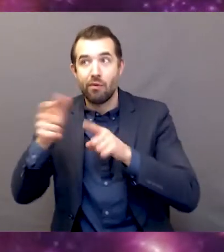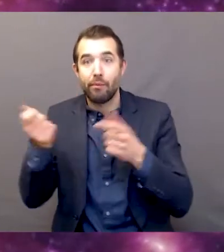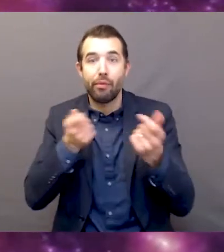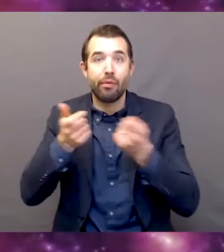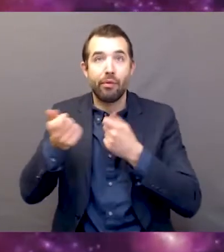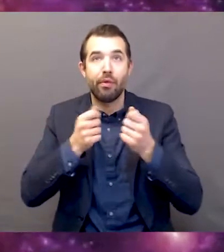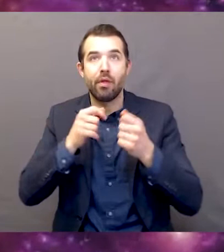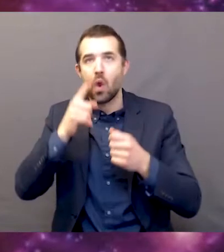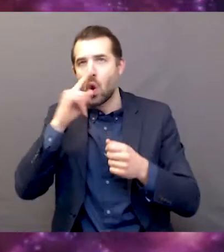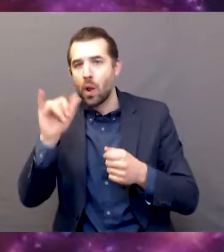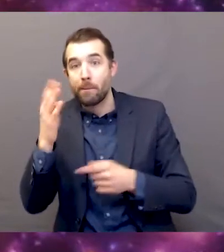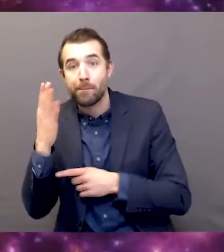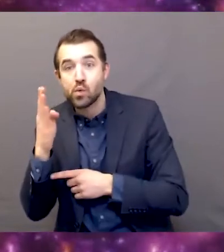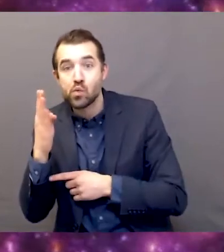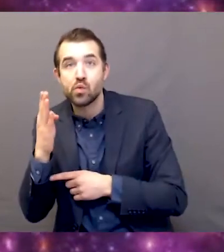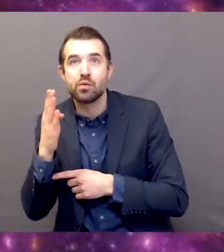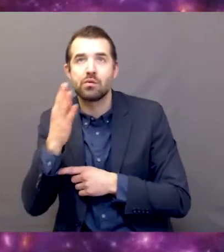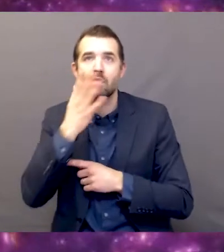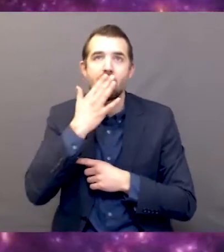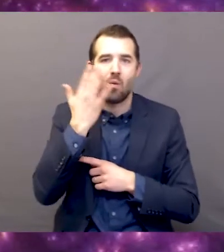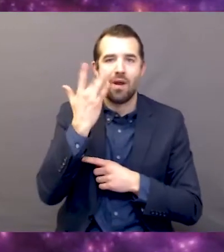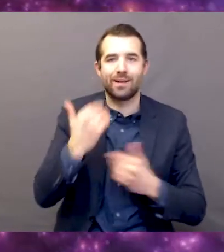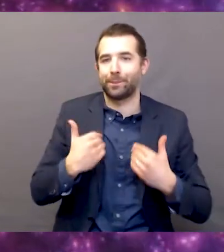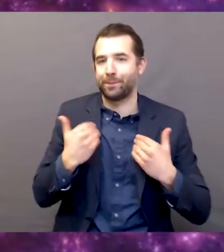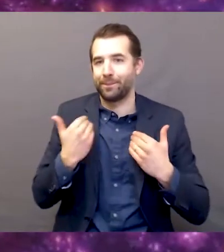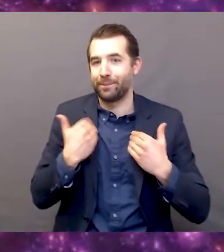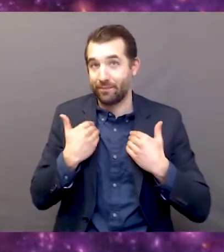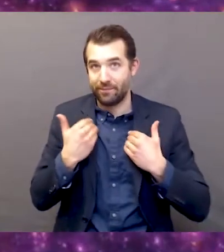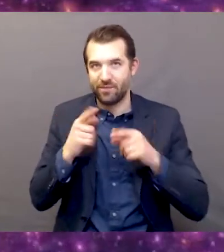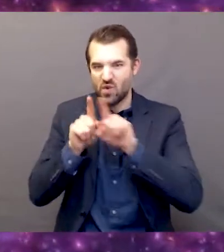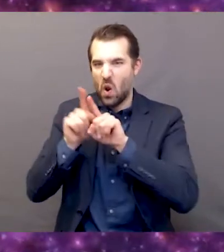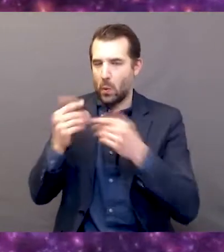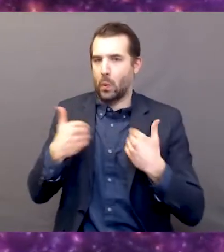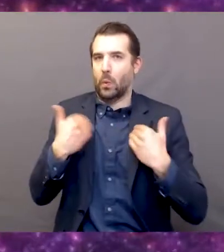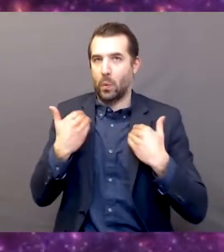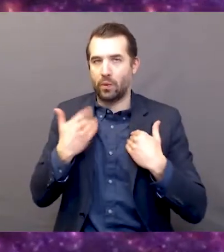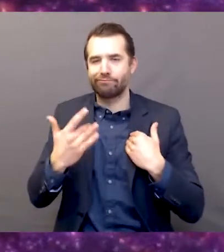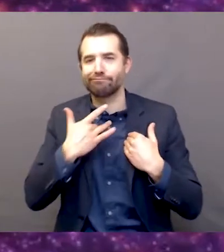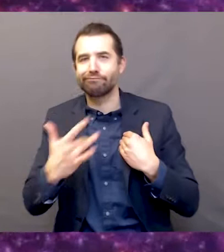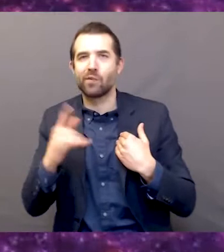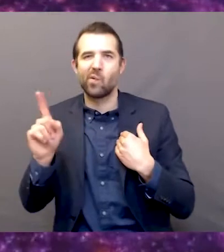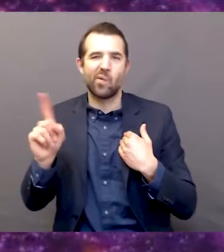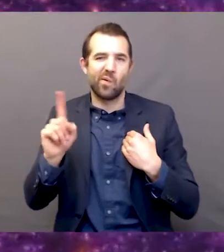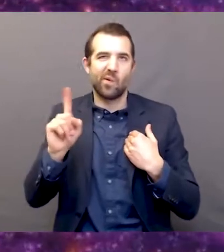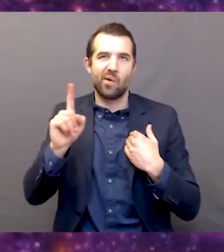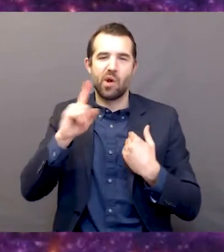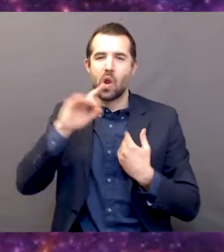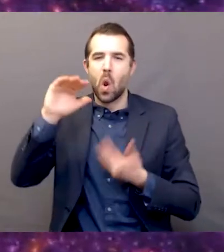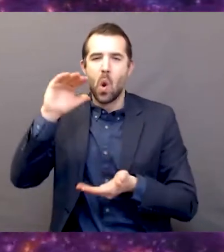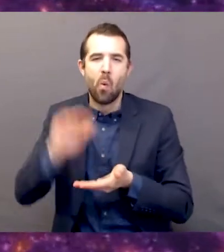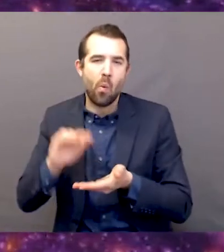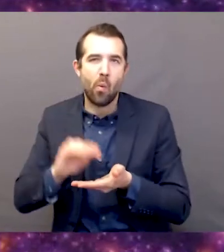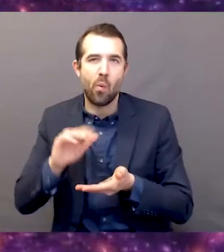on, and that's why the arms are bluish in color from the light from the young stars. These galaxies are generally found in low density